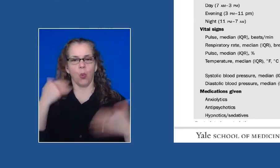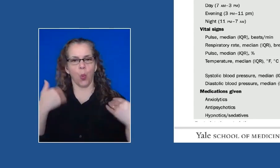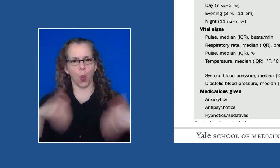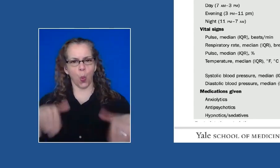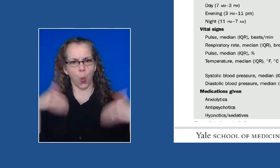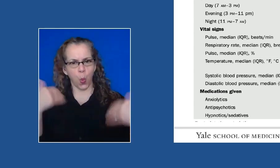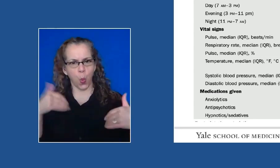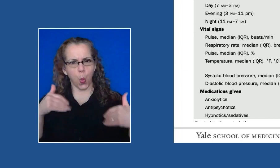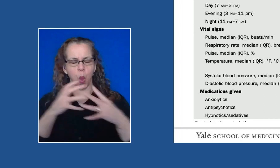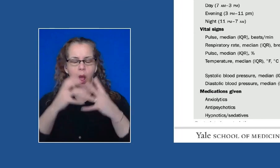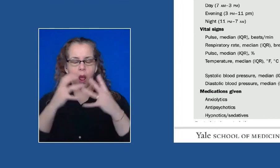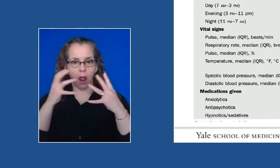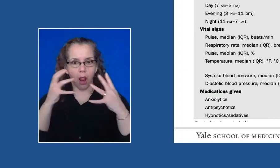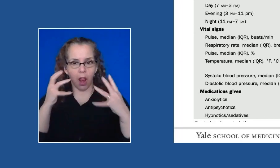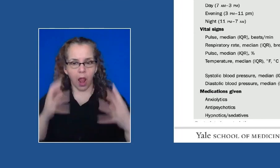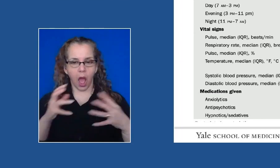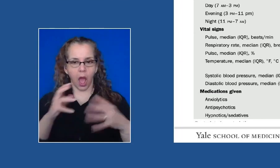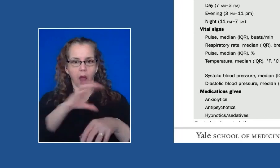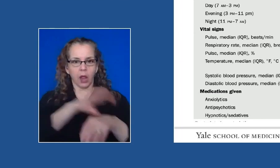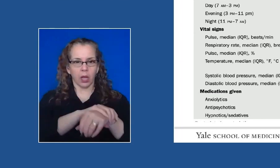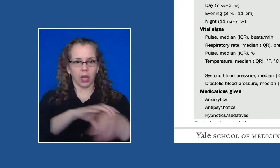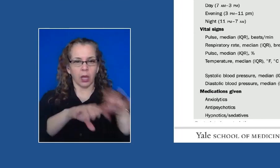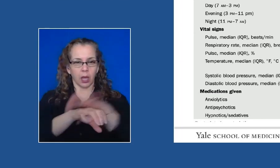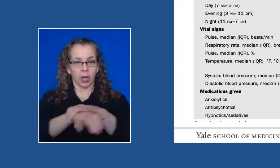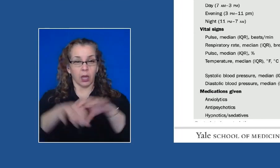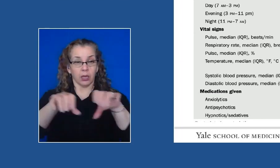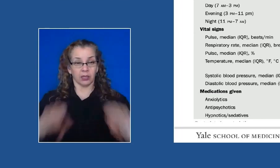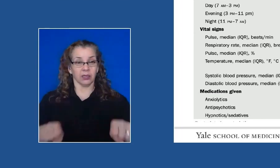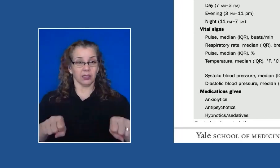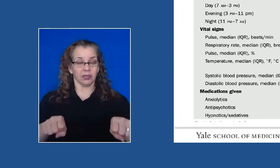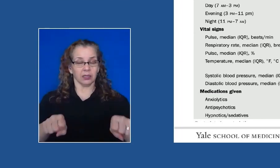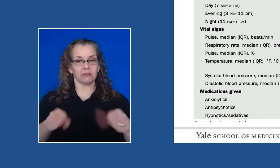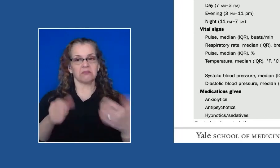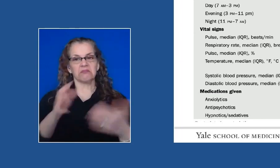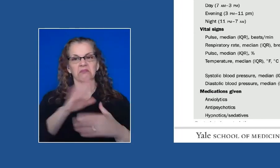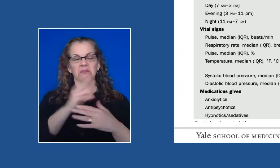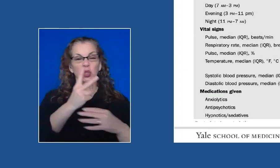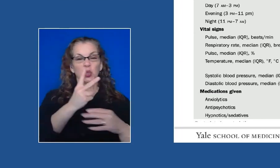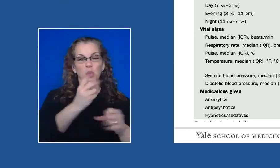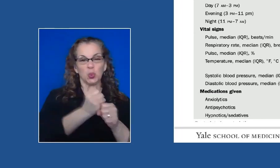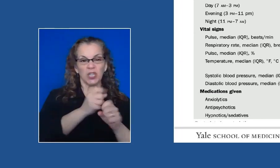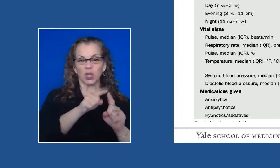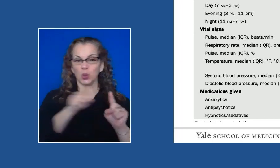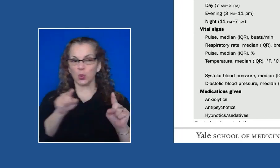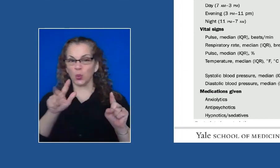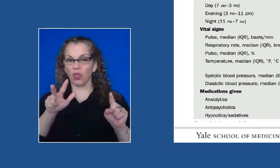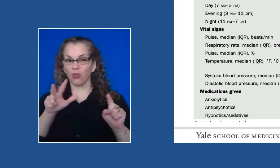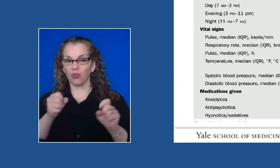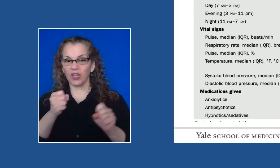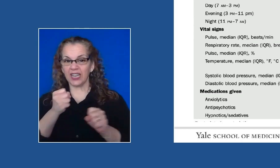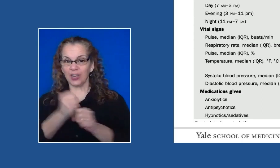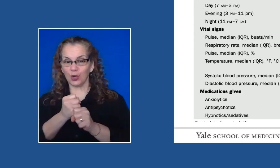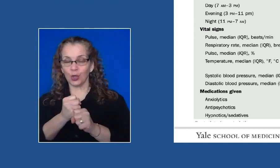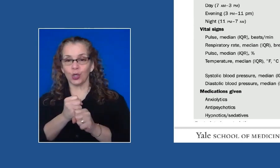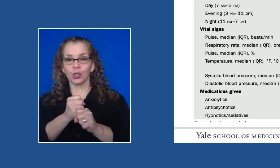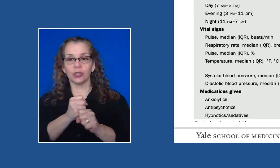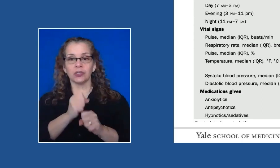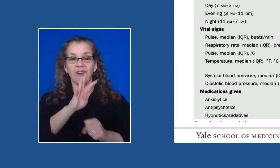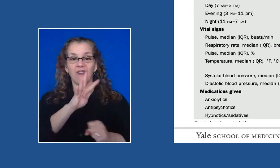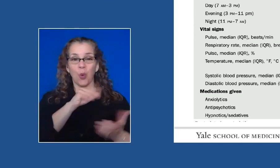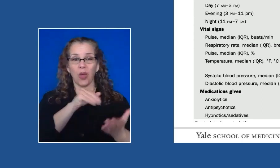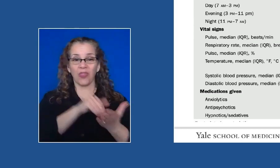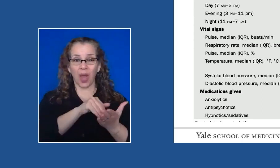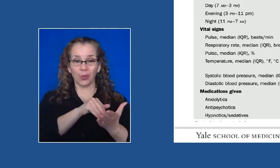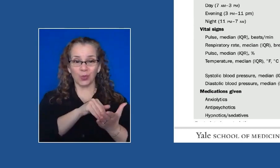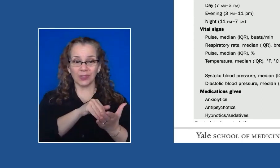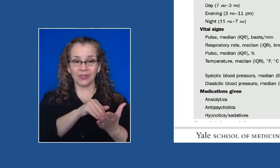Between a 2 to 3 year period, we're talking about anywhere between 4,000 to 6,000 physical restraints placed just in the